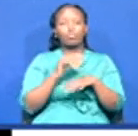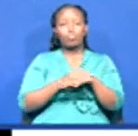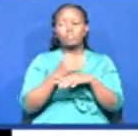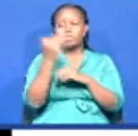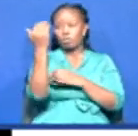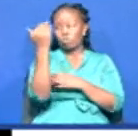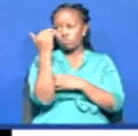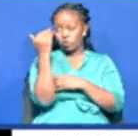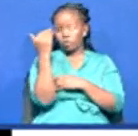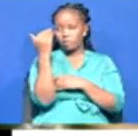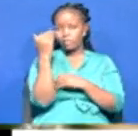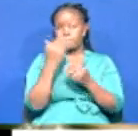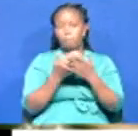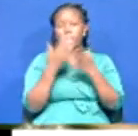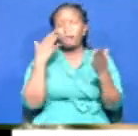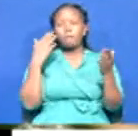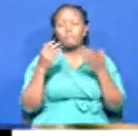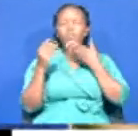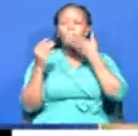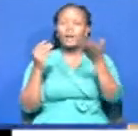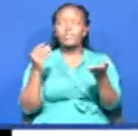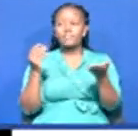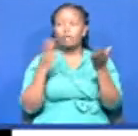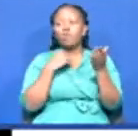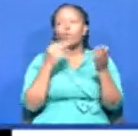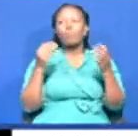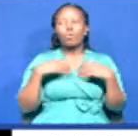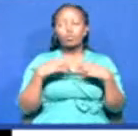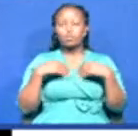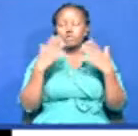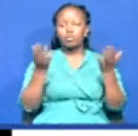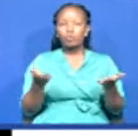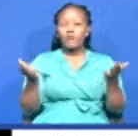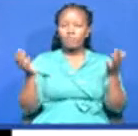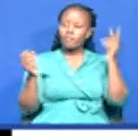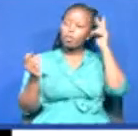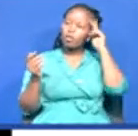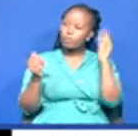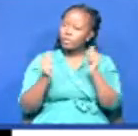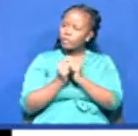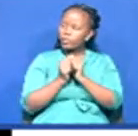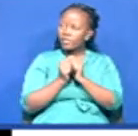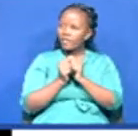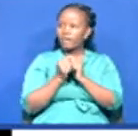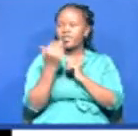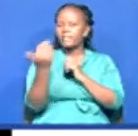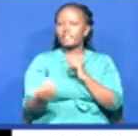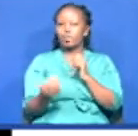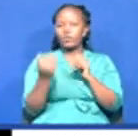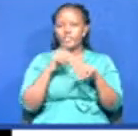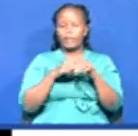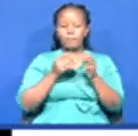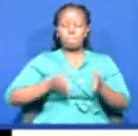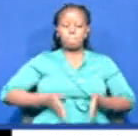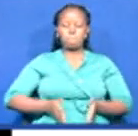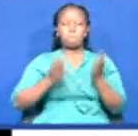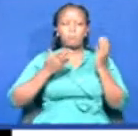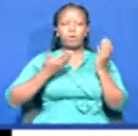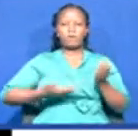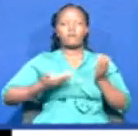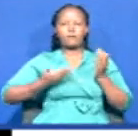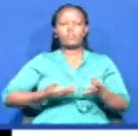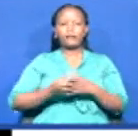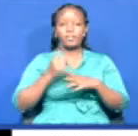before I answer it, I want to take an analogy with a child that is born. When a child is